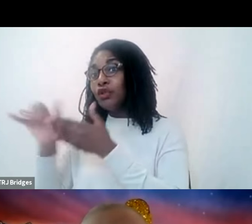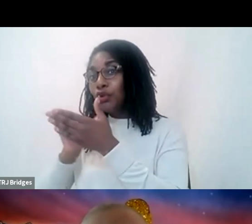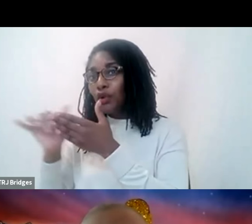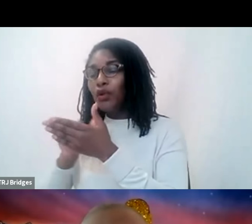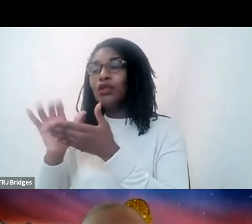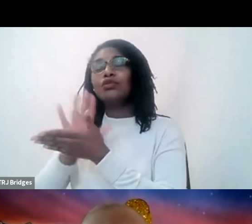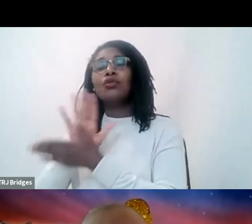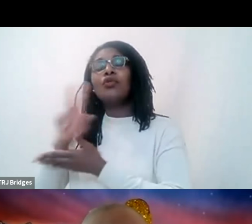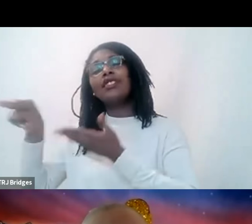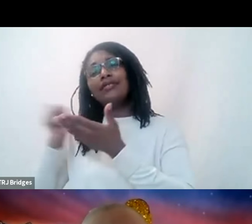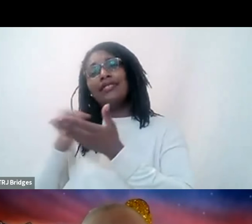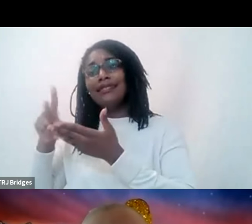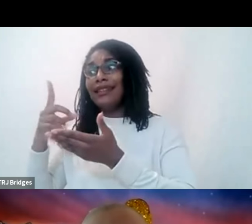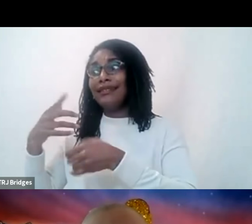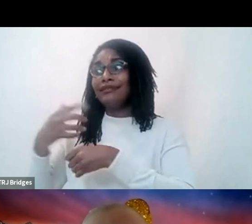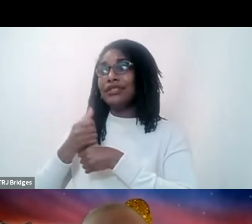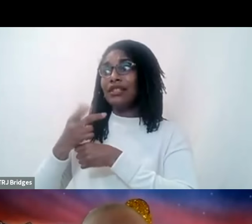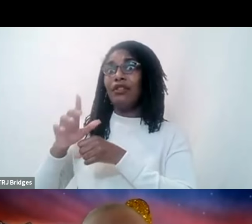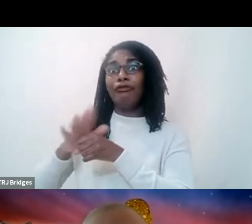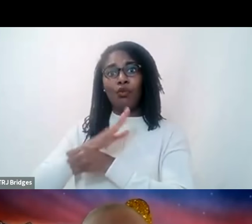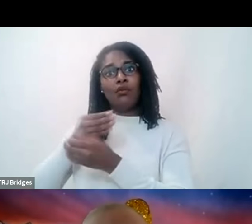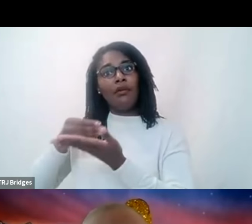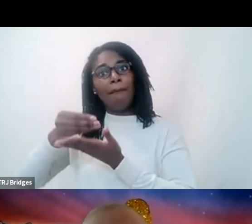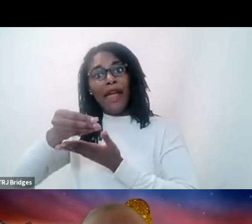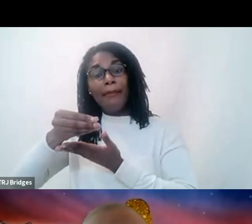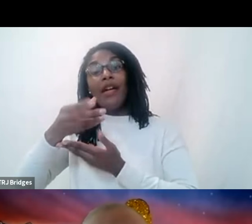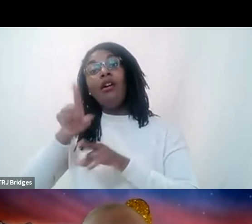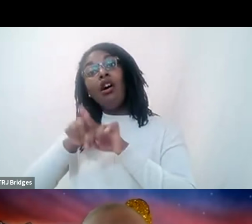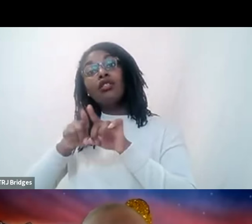scholarship. While in New York, he's worked with Abdel